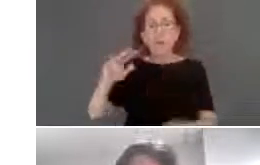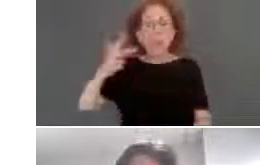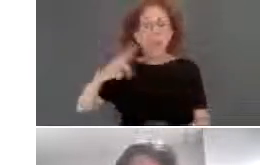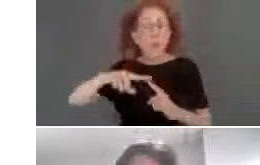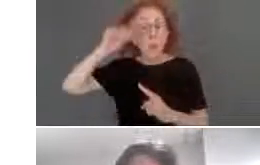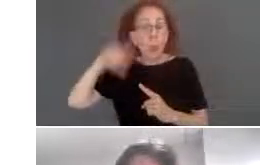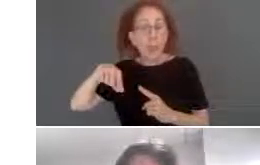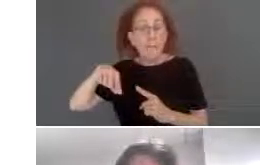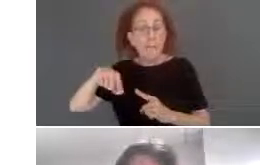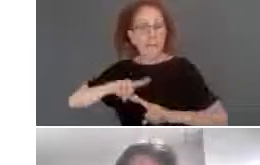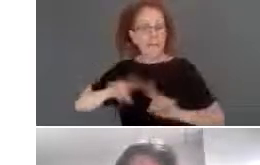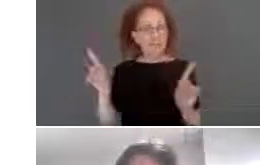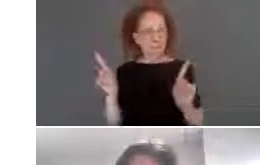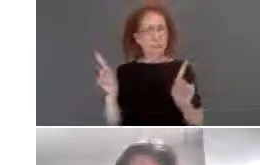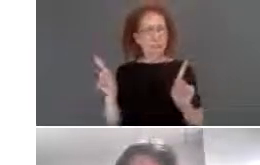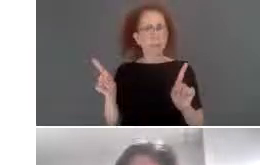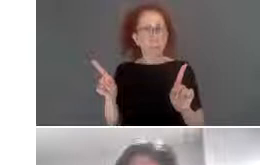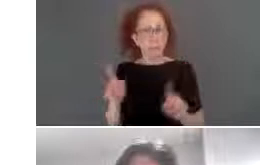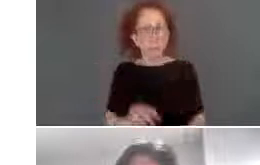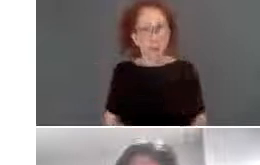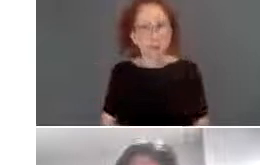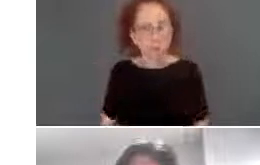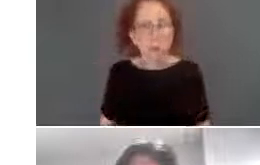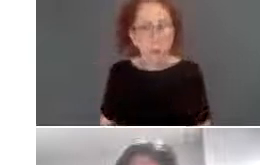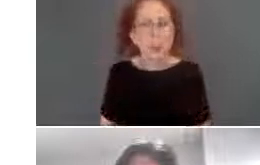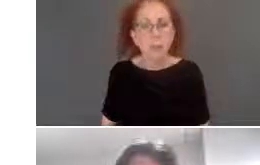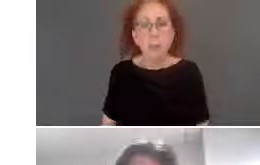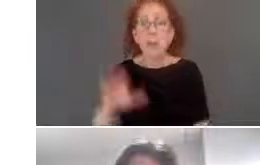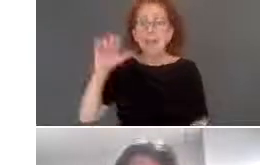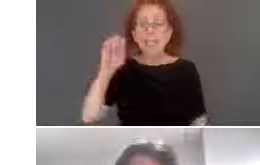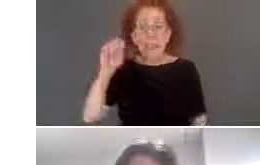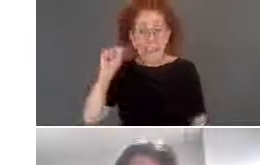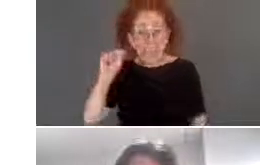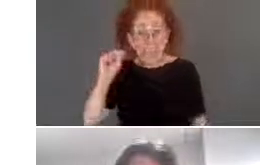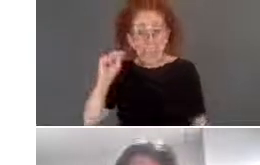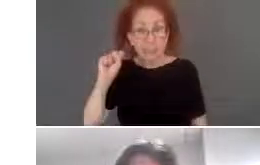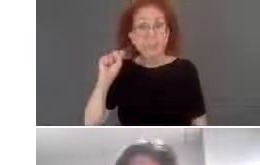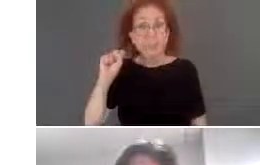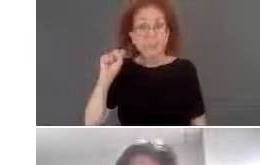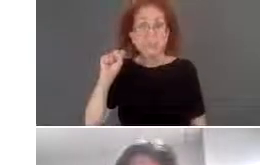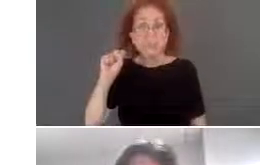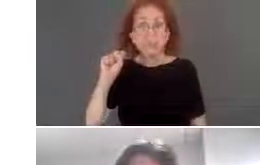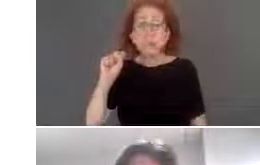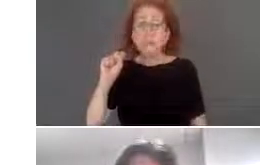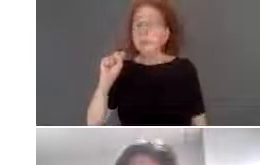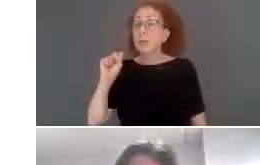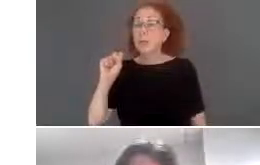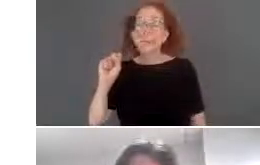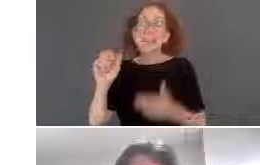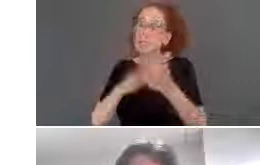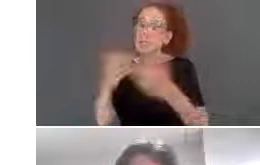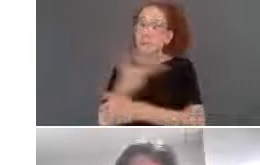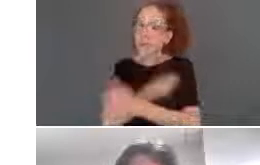here, you see a very different picture. The cases rose despite vaccination, and they were doing a